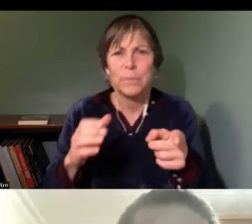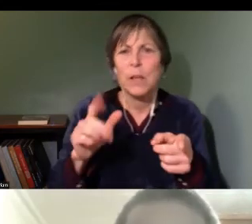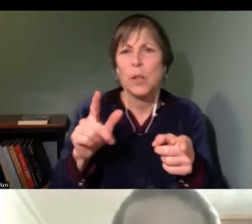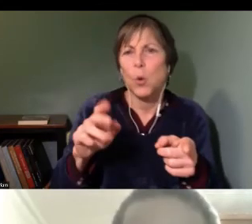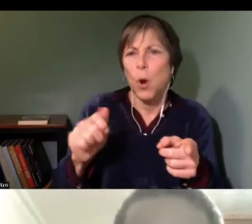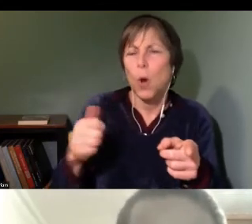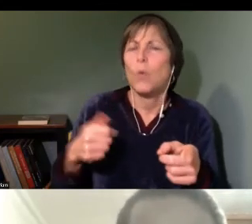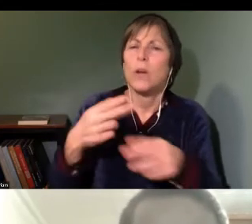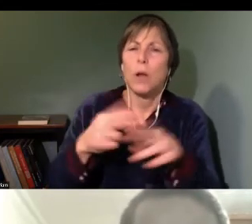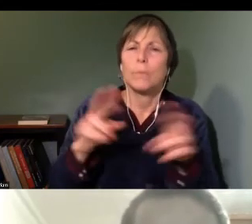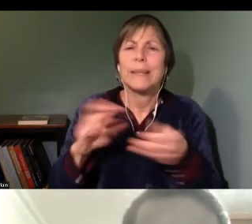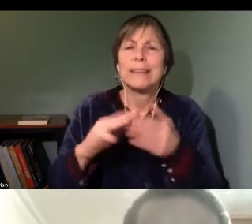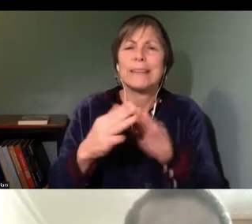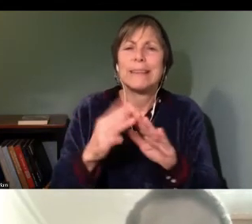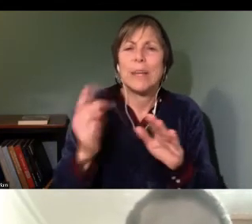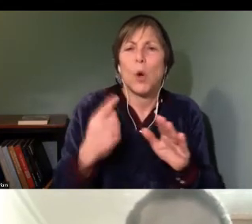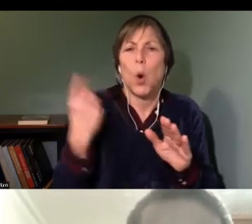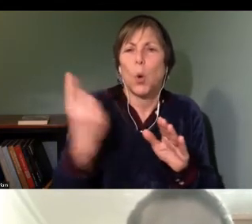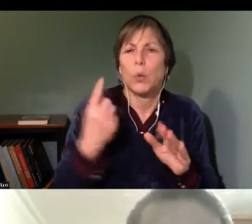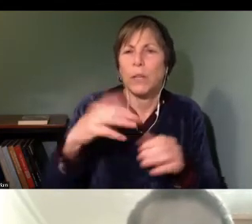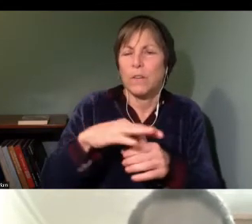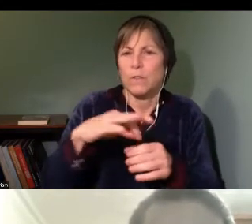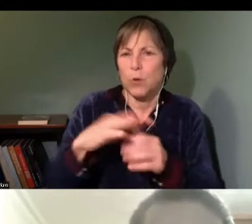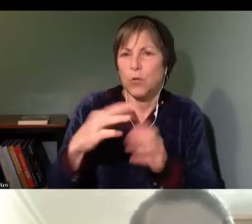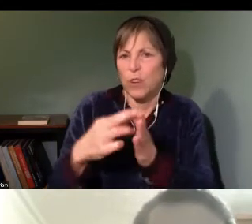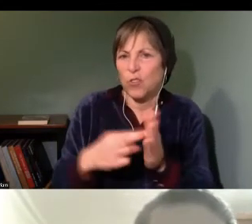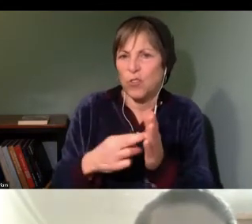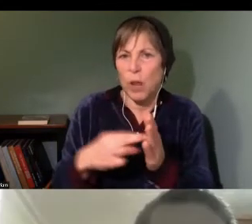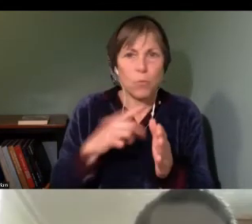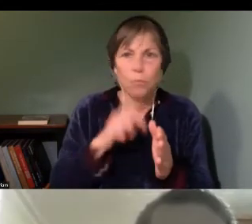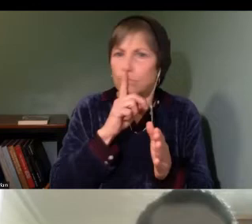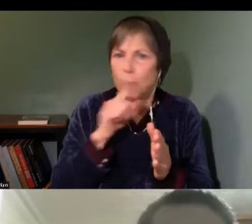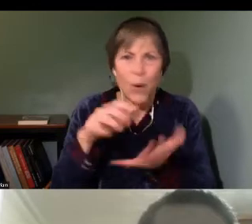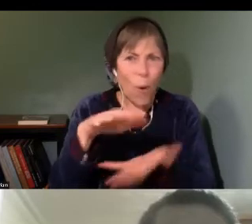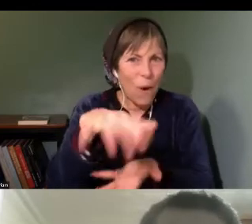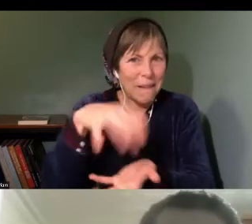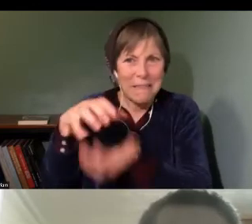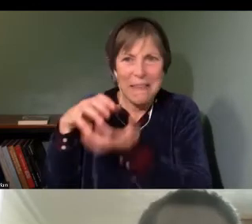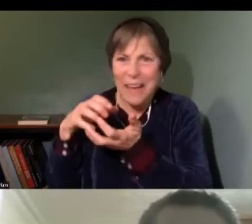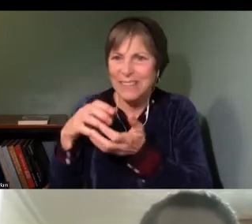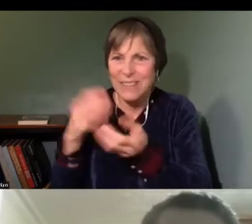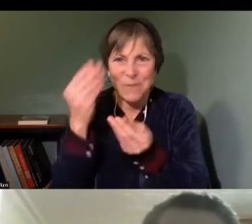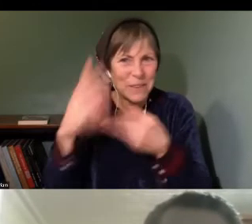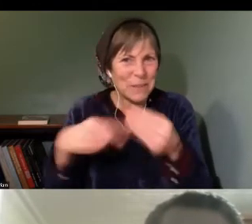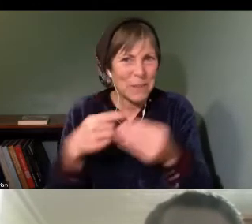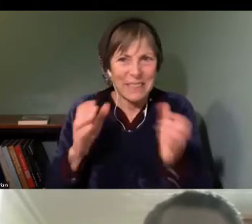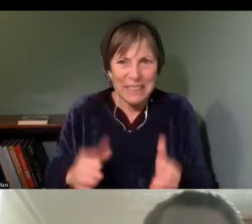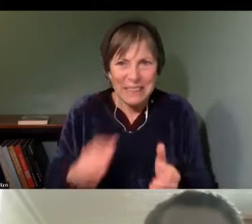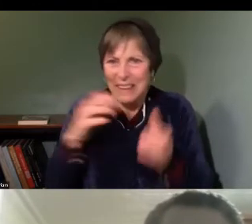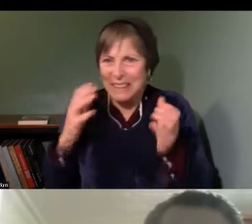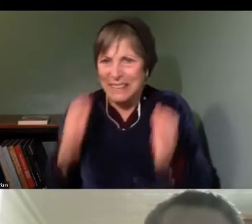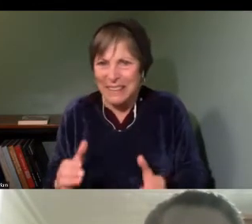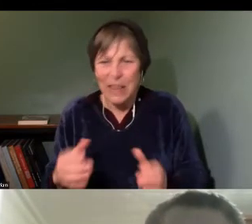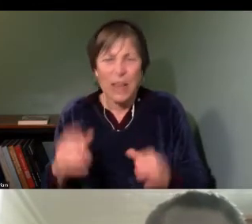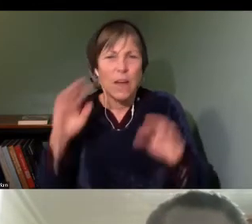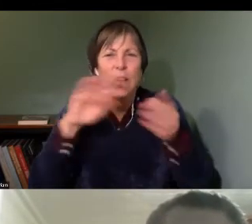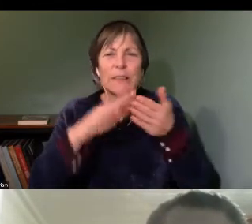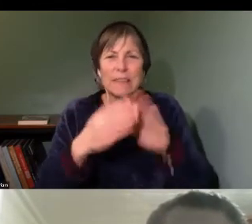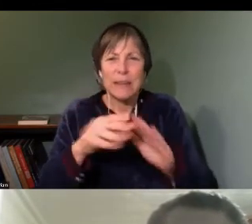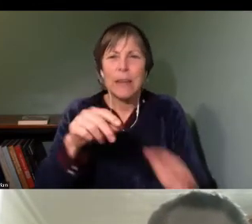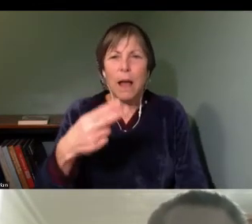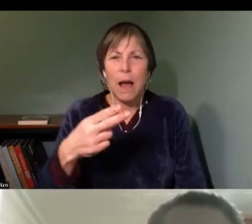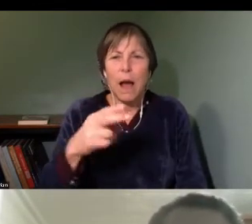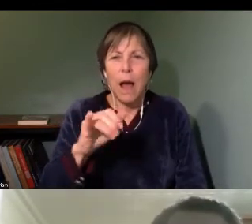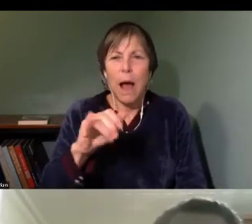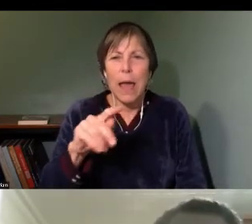registry and you know again we don't collect any citizenship data so it is just our city of hyatt'sville only municipal registry